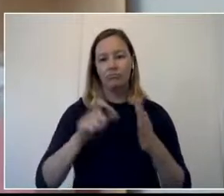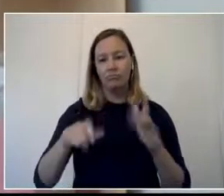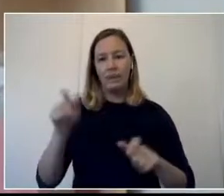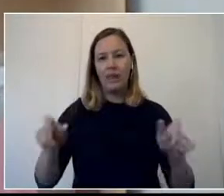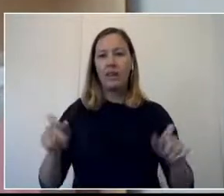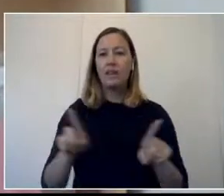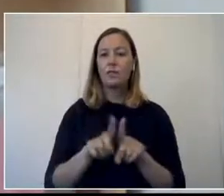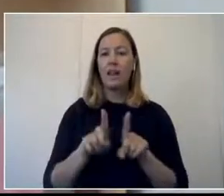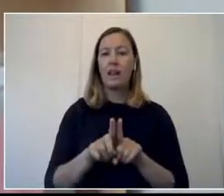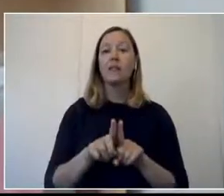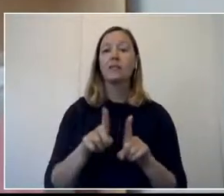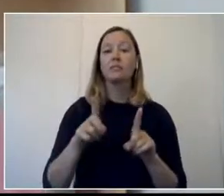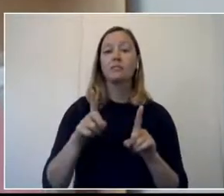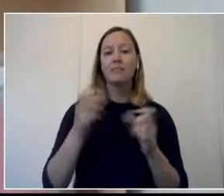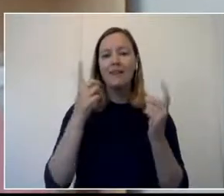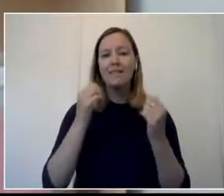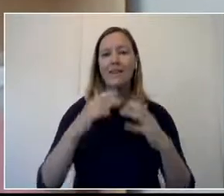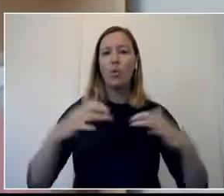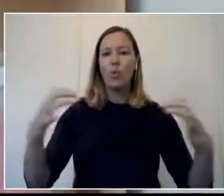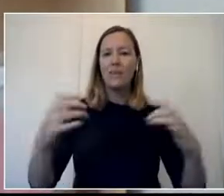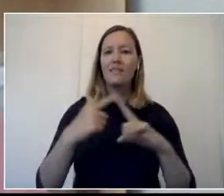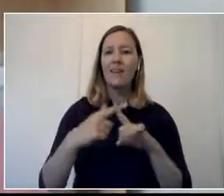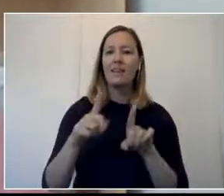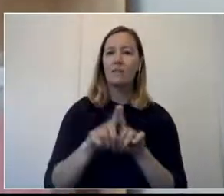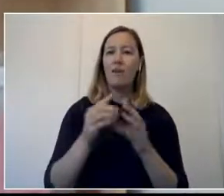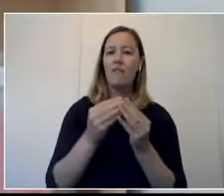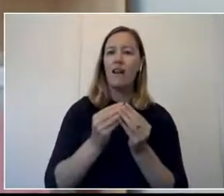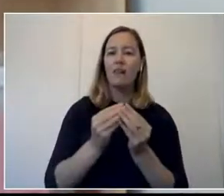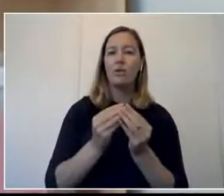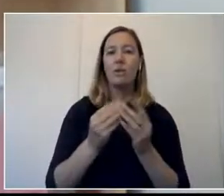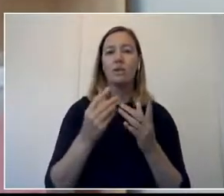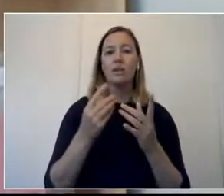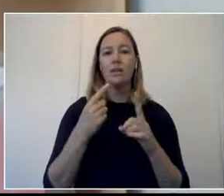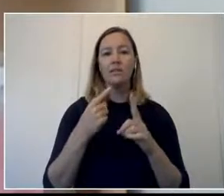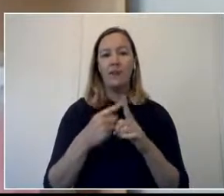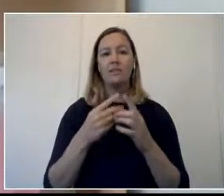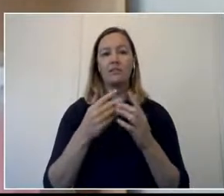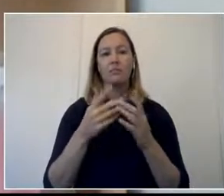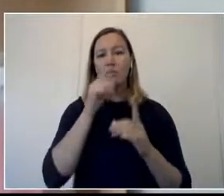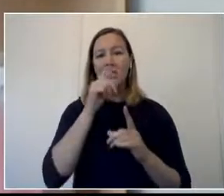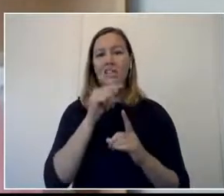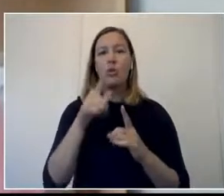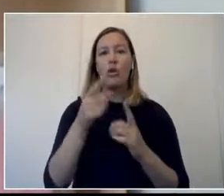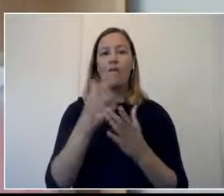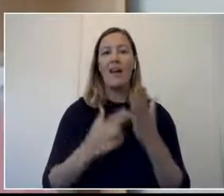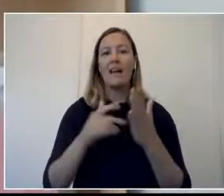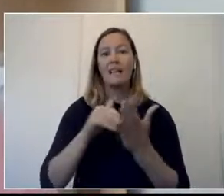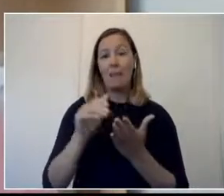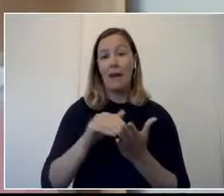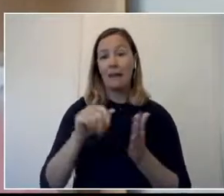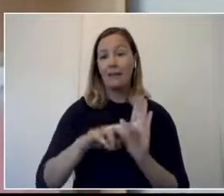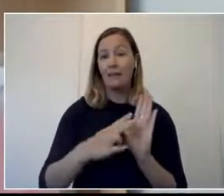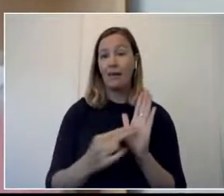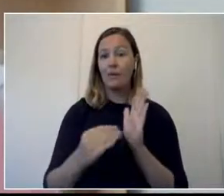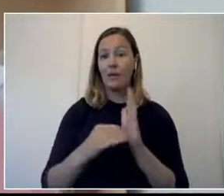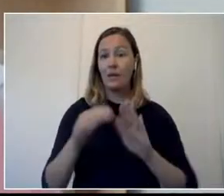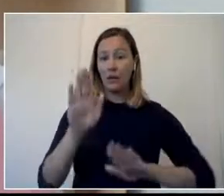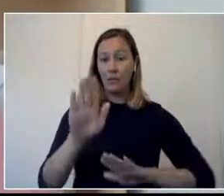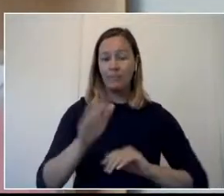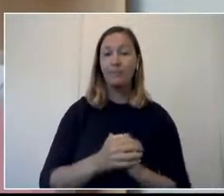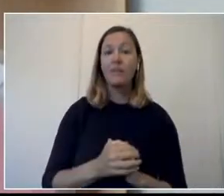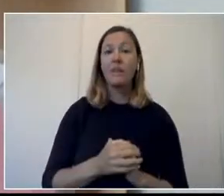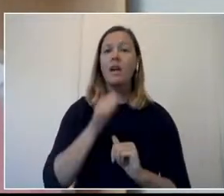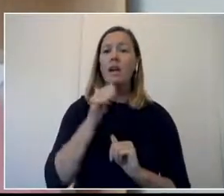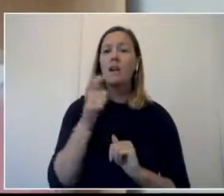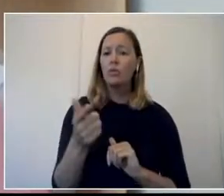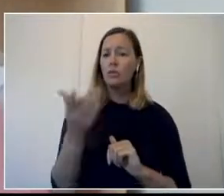audiences, as well as the value and potential of the arts and culture market here in Aotearoa. If you've joined us for our previous live